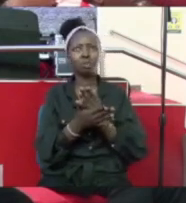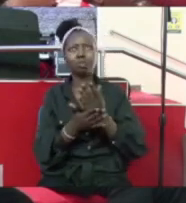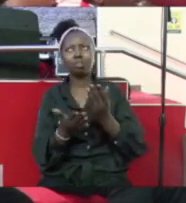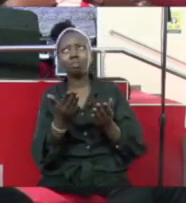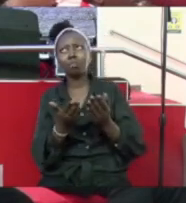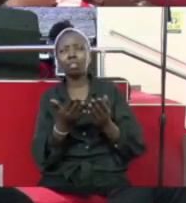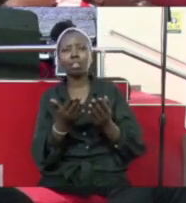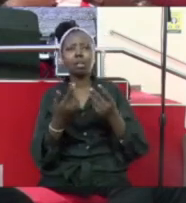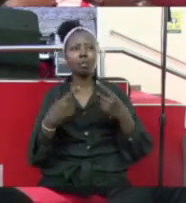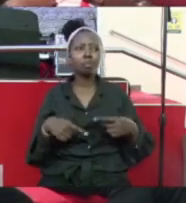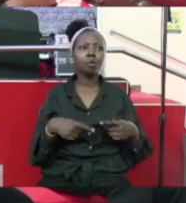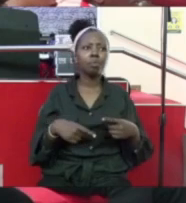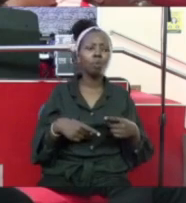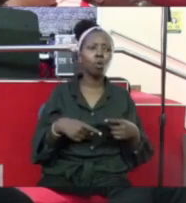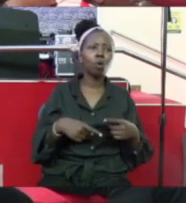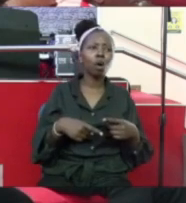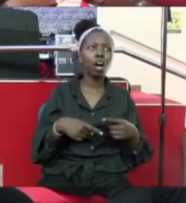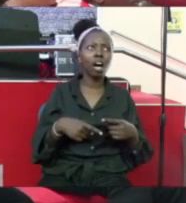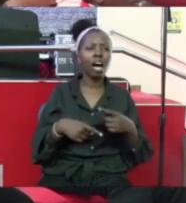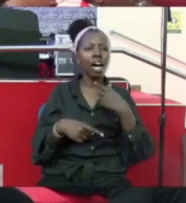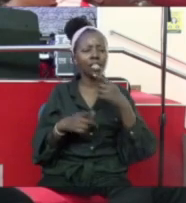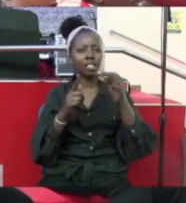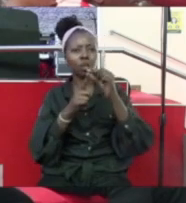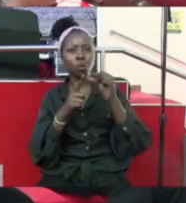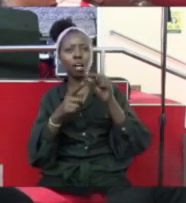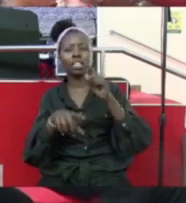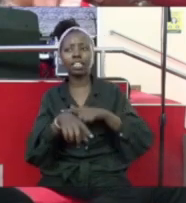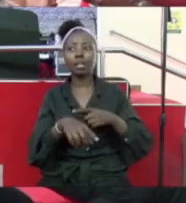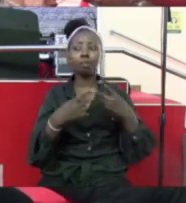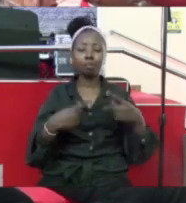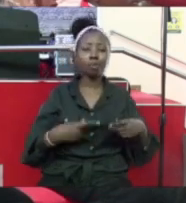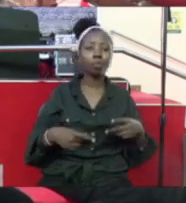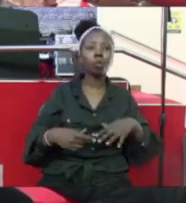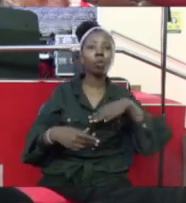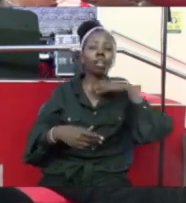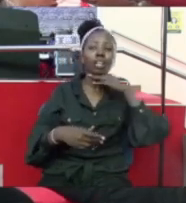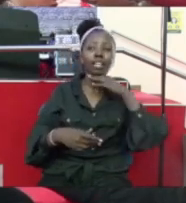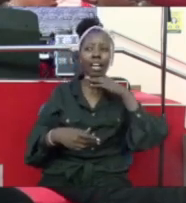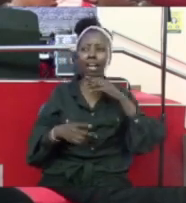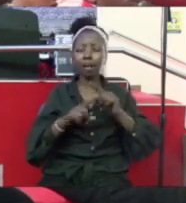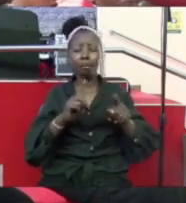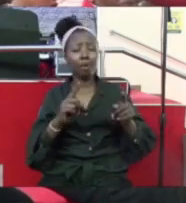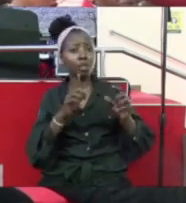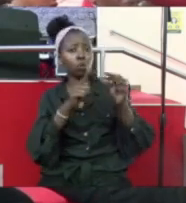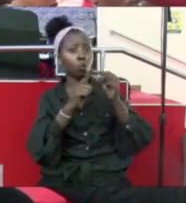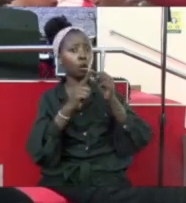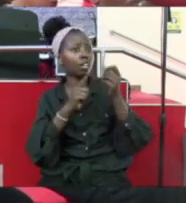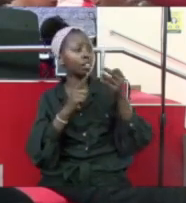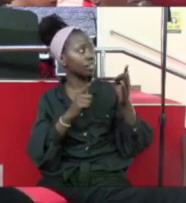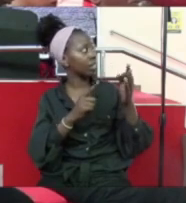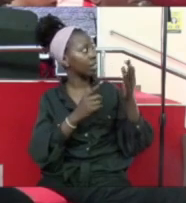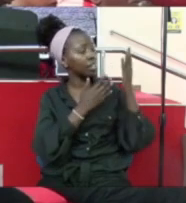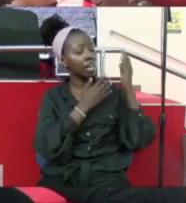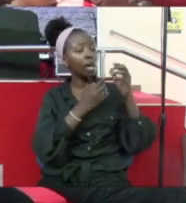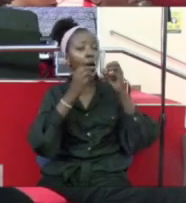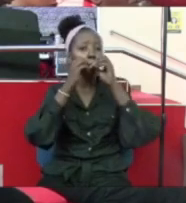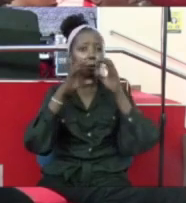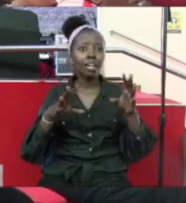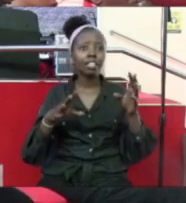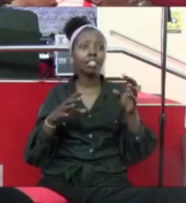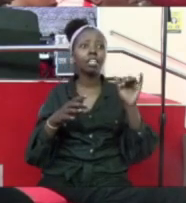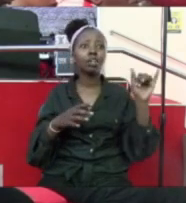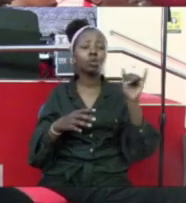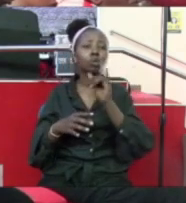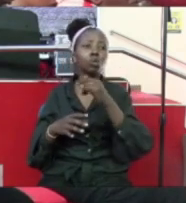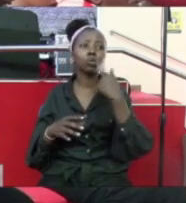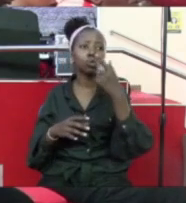people have bereavement, japo hunenwa mara nyingi wakati watu wamekufa, it says that blessed are they that rest in the Lord. Husema kwamba